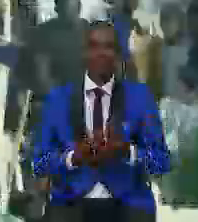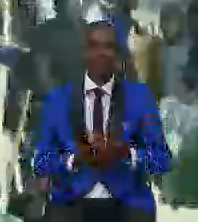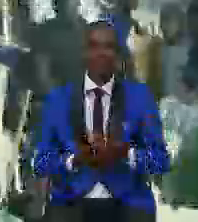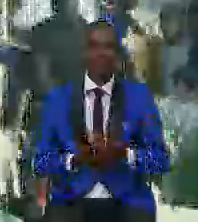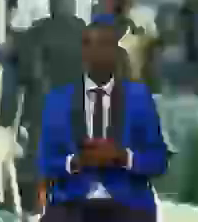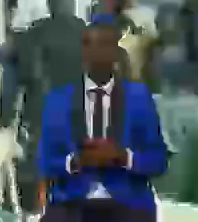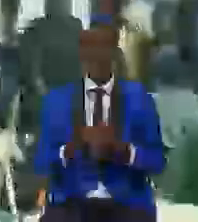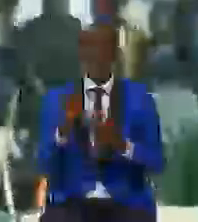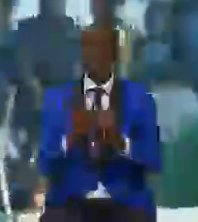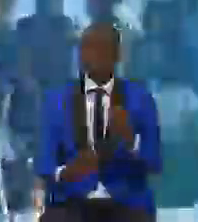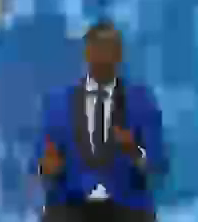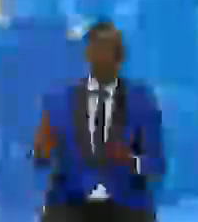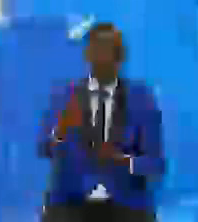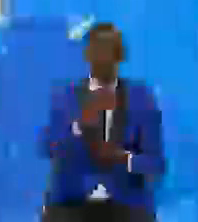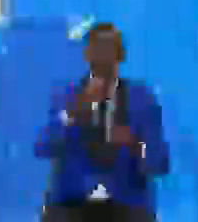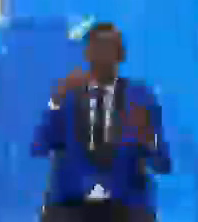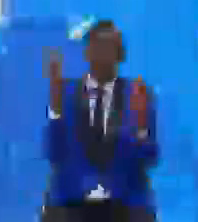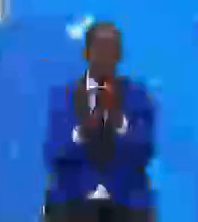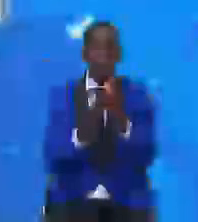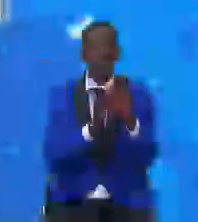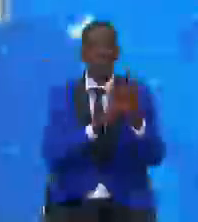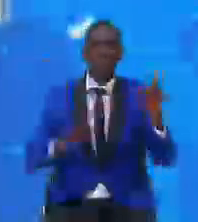Everybody, I said, praise the Lord.